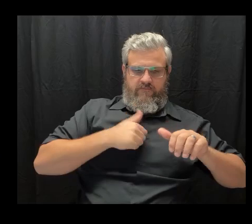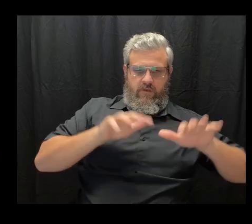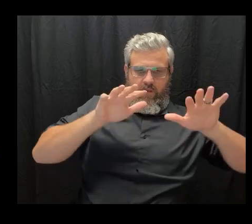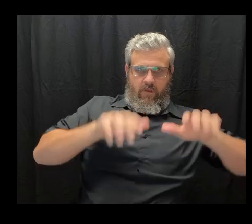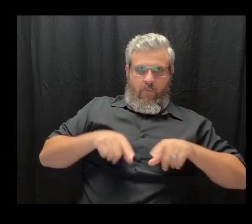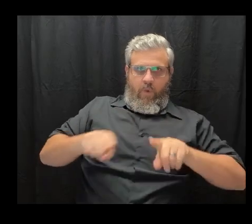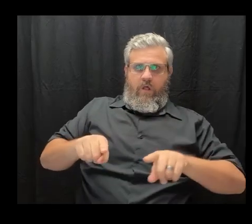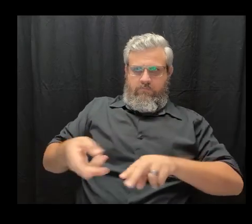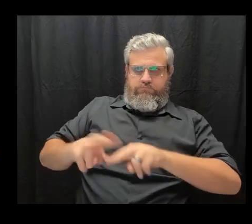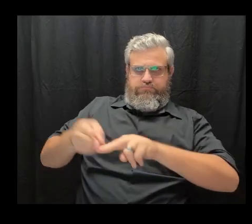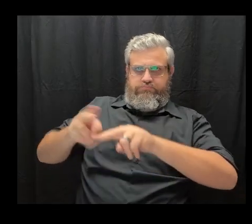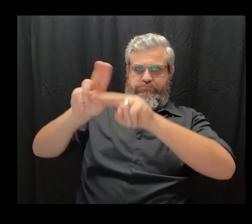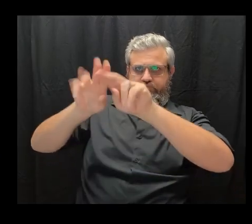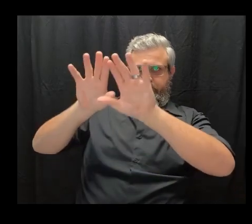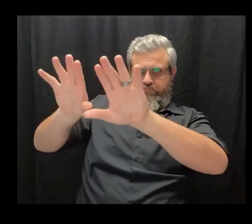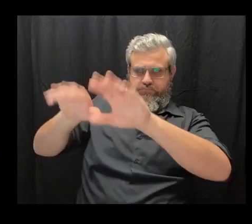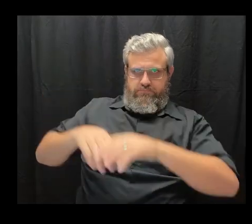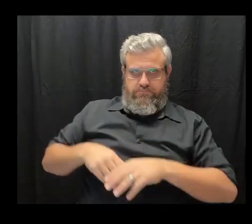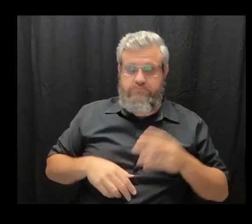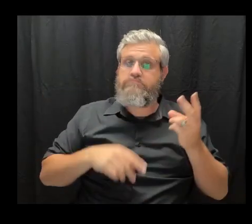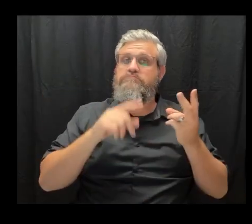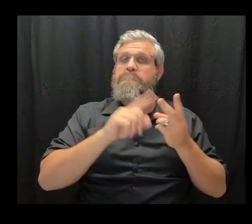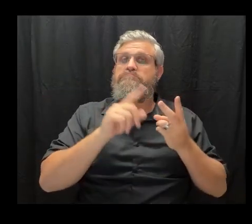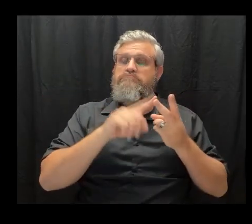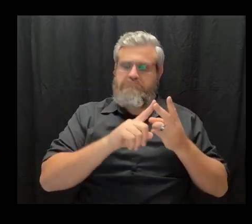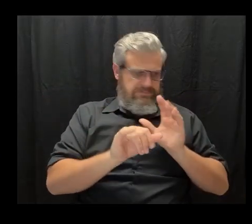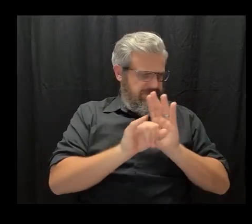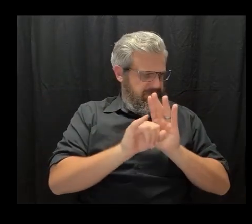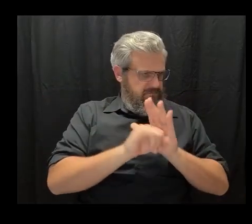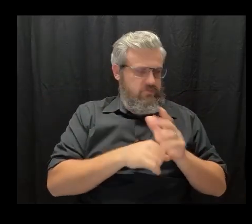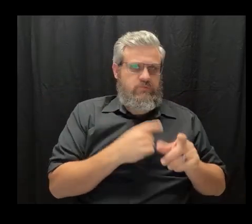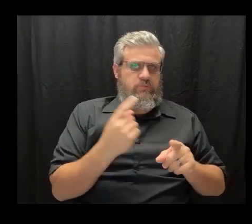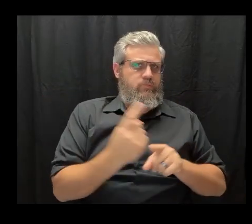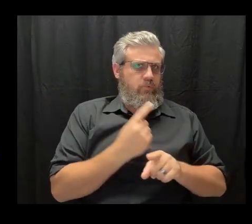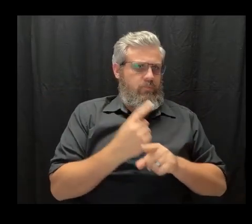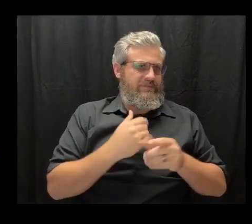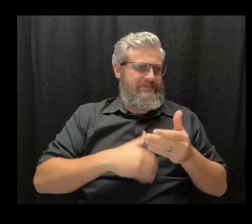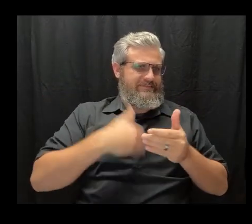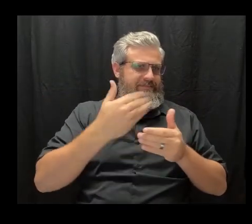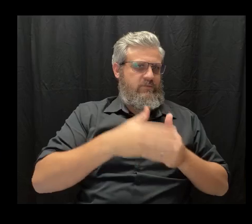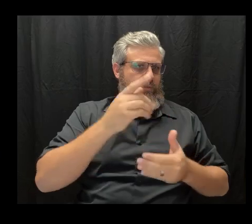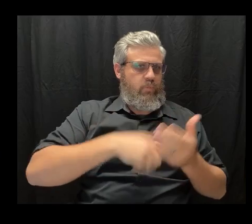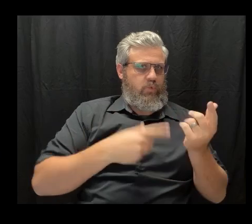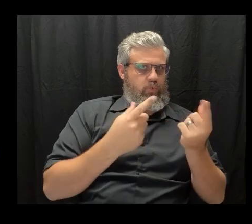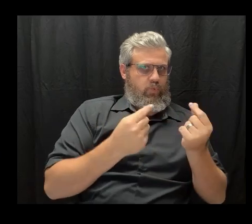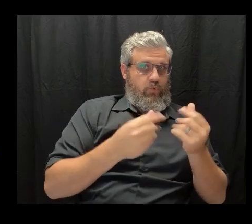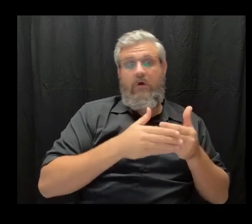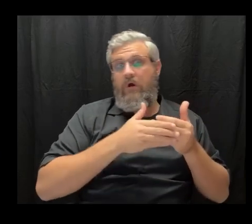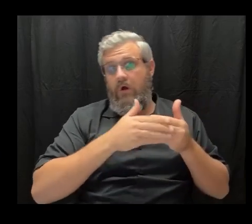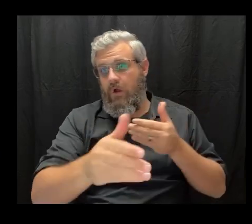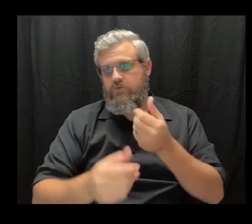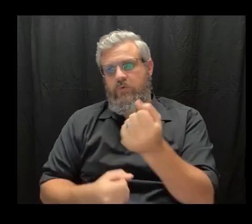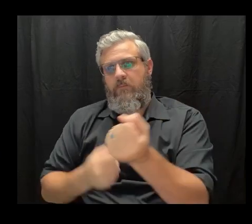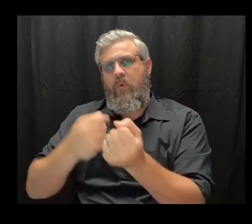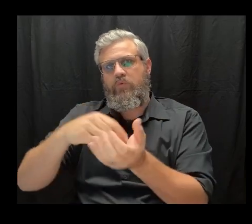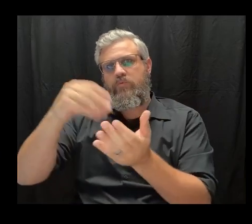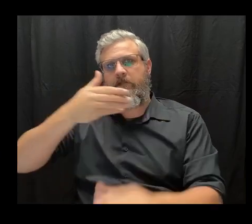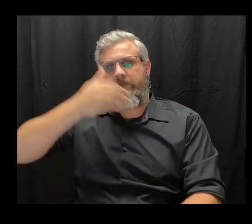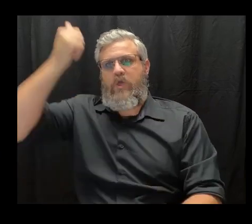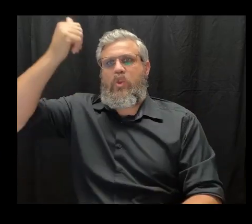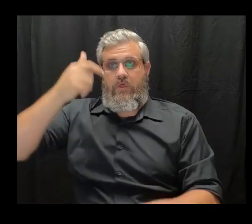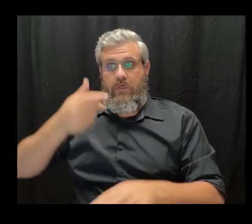needed, and B, identify appropriate next steps for better supporting the student and preventing behavioral escalation